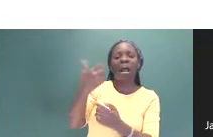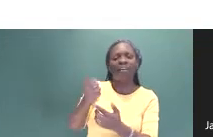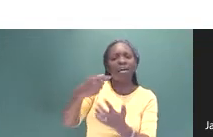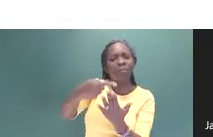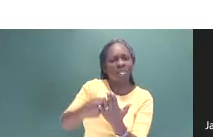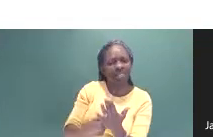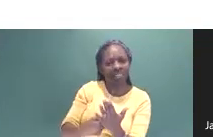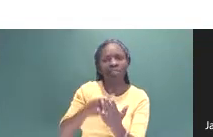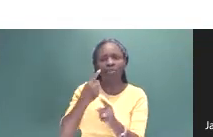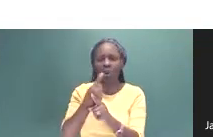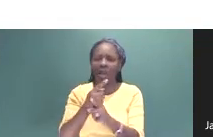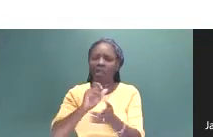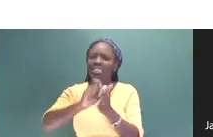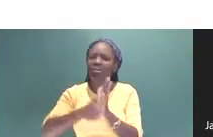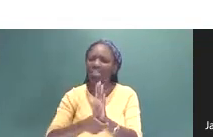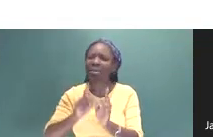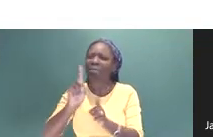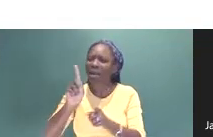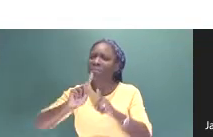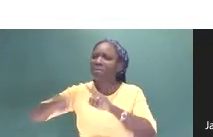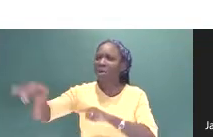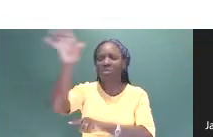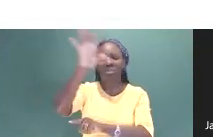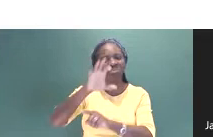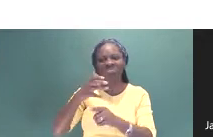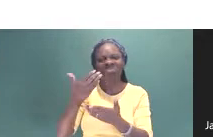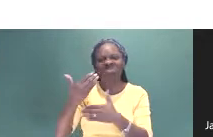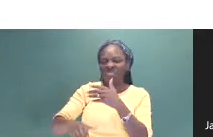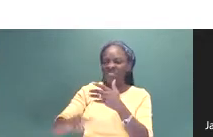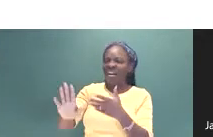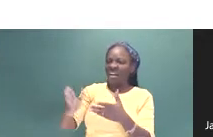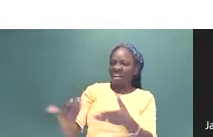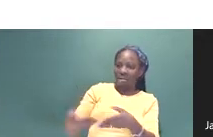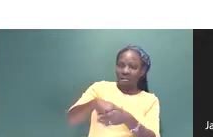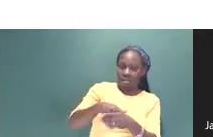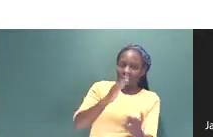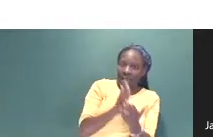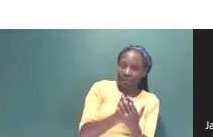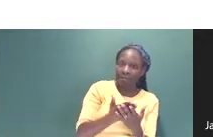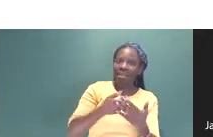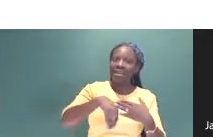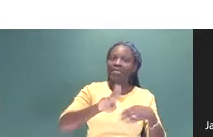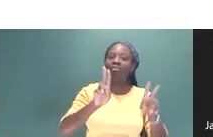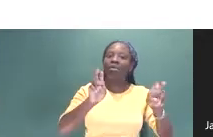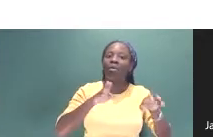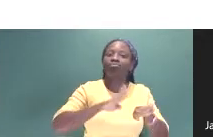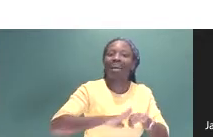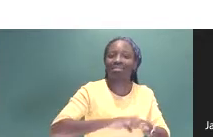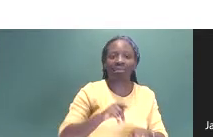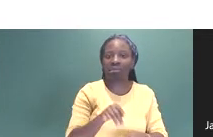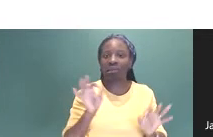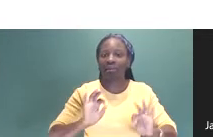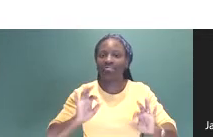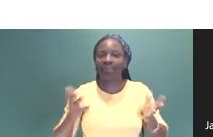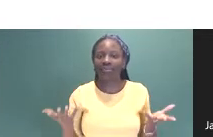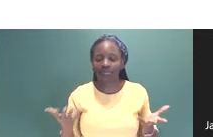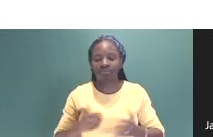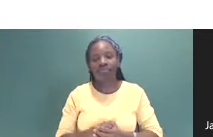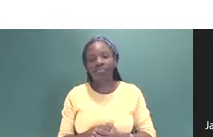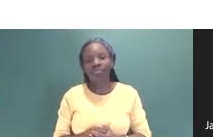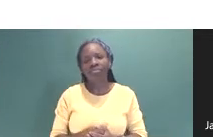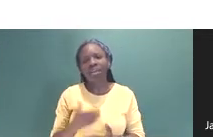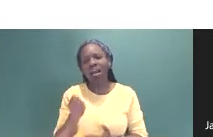but most countries in the world don't implement most of what they suggest within their policies. Okay, so there are some